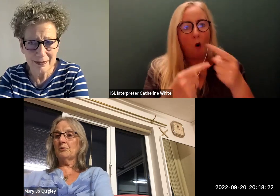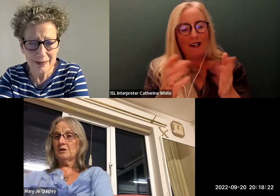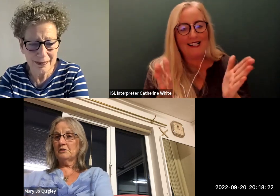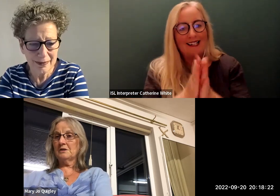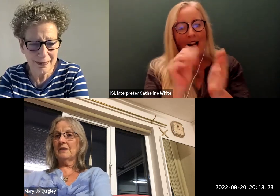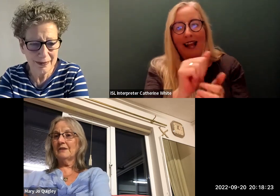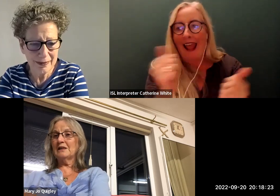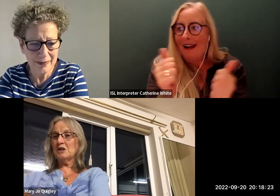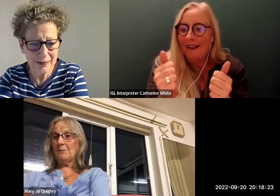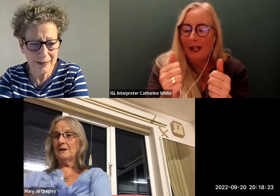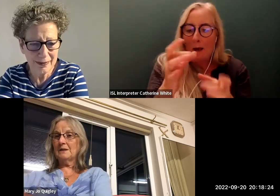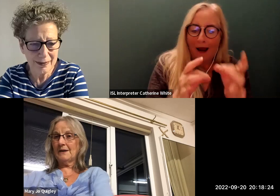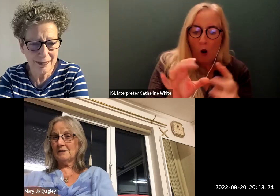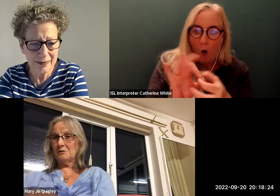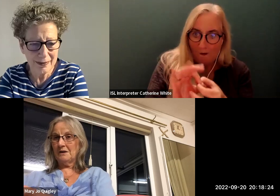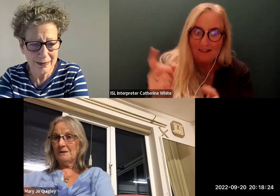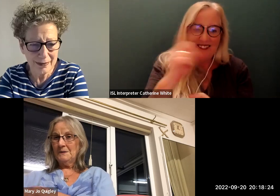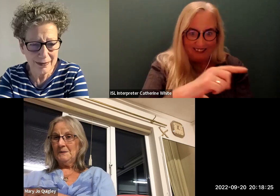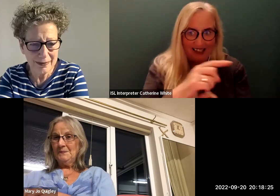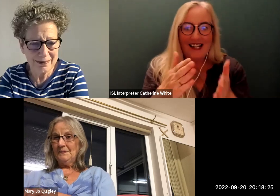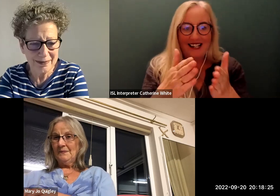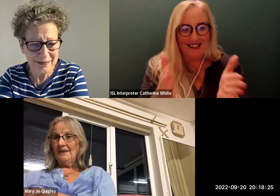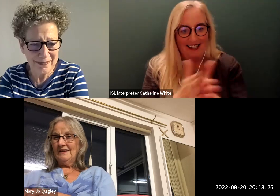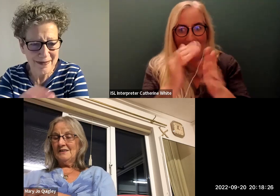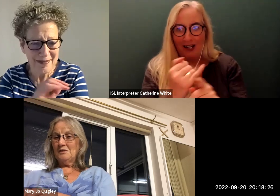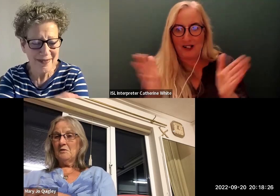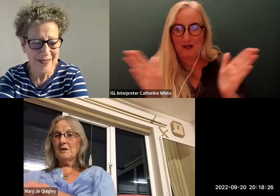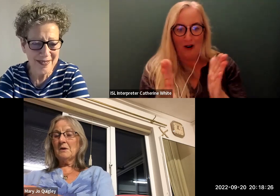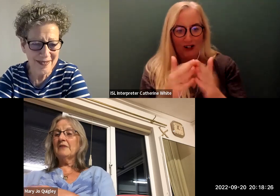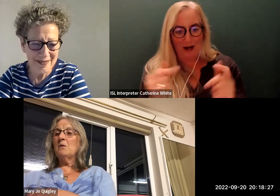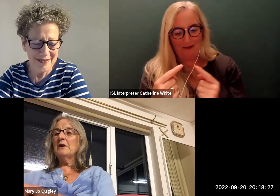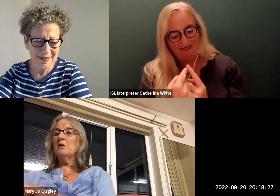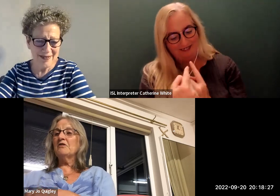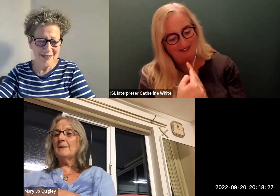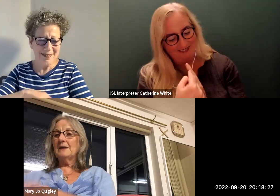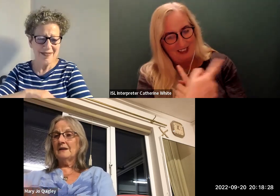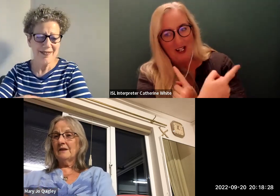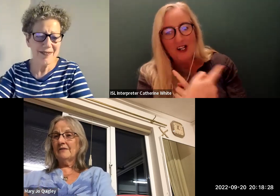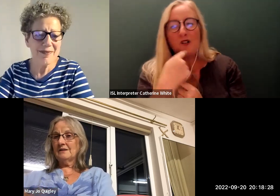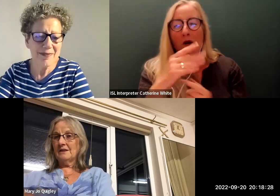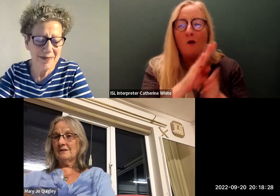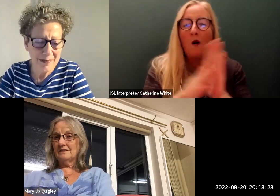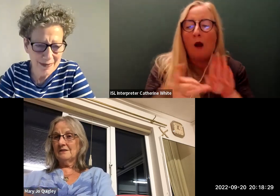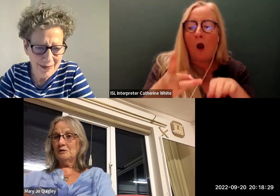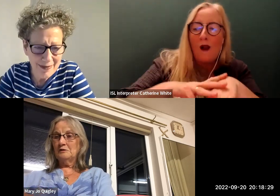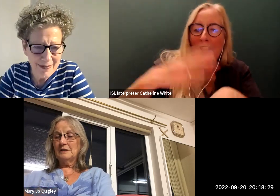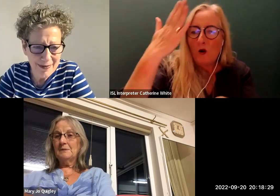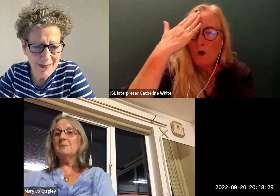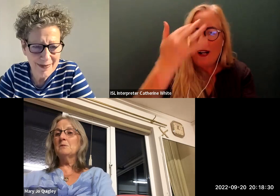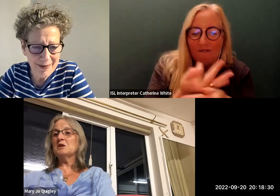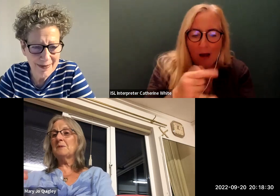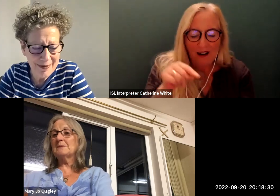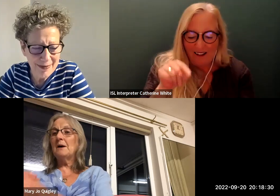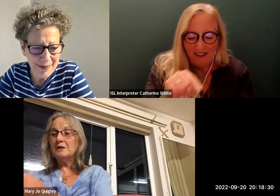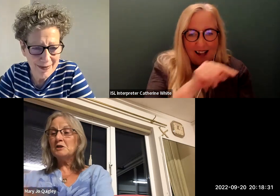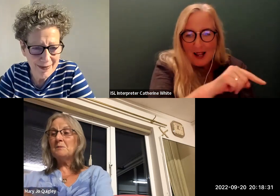home produce in the little shop in the passageway. So they were kind of a well-known family in that sense, and people